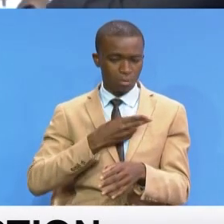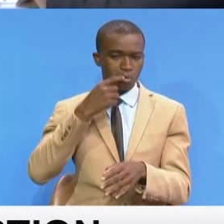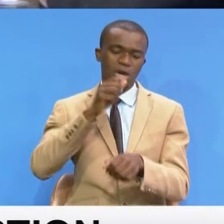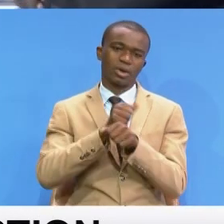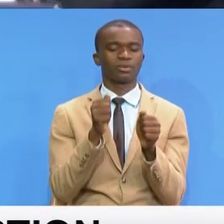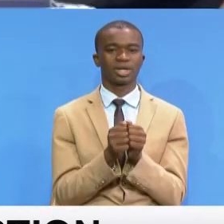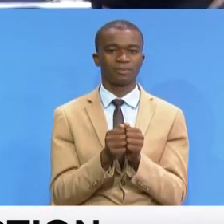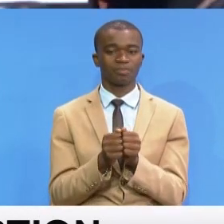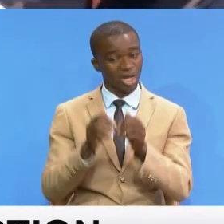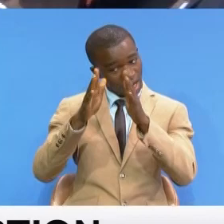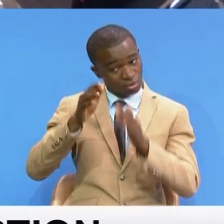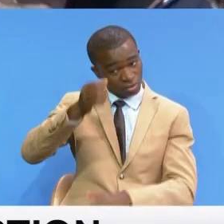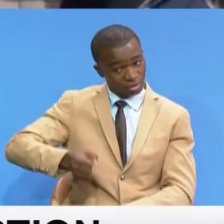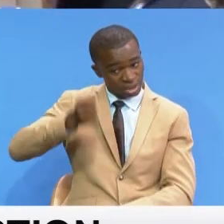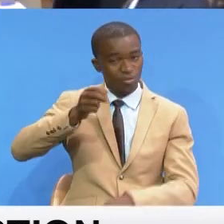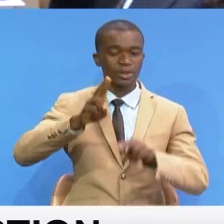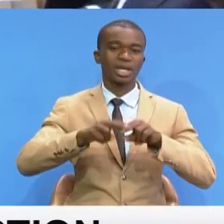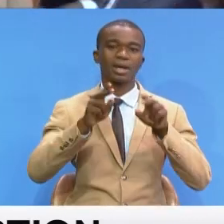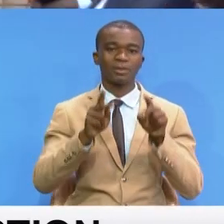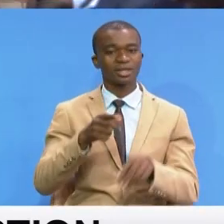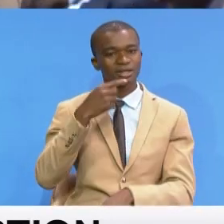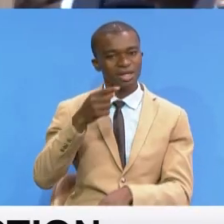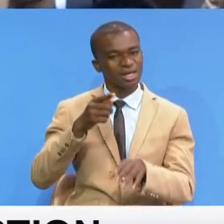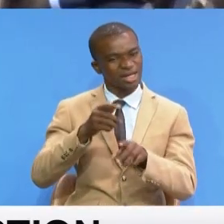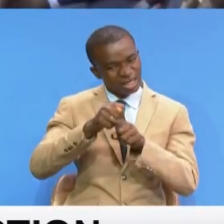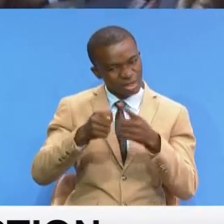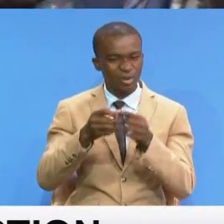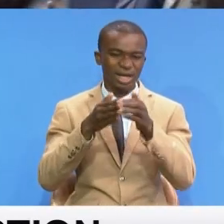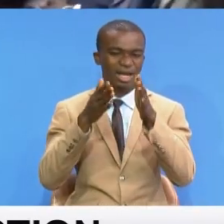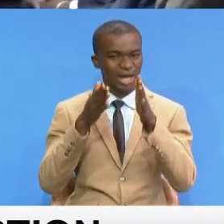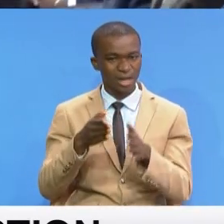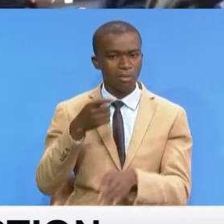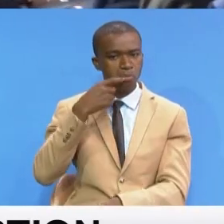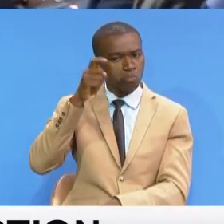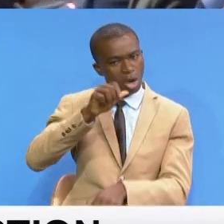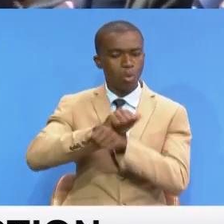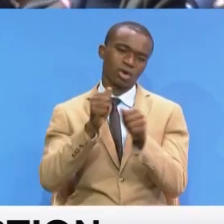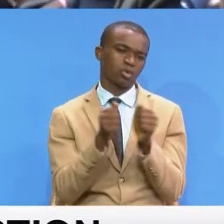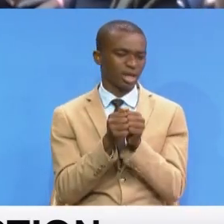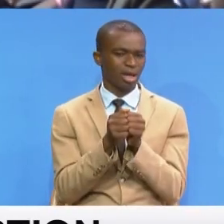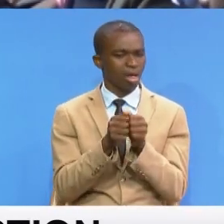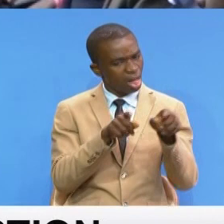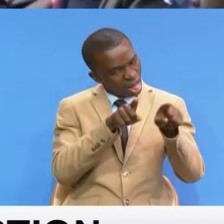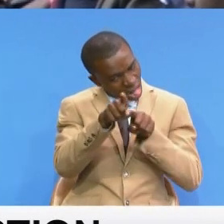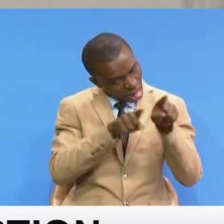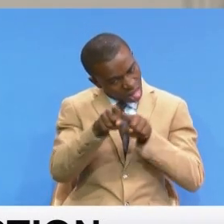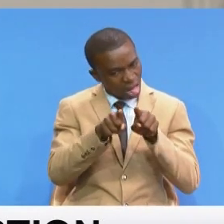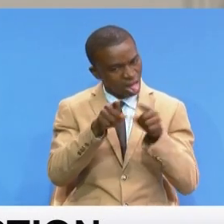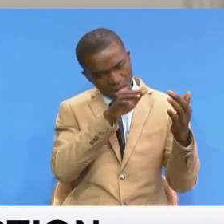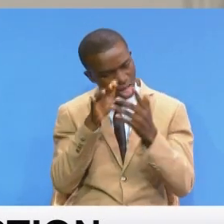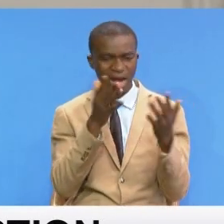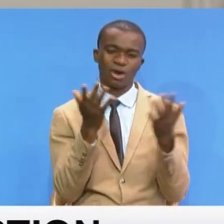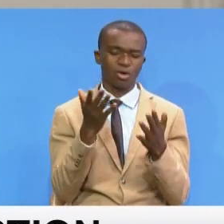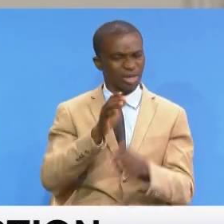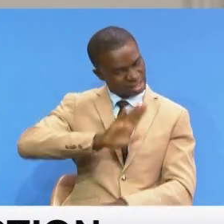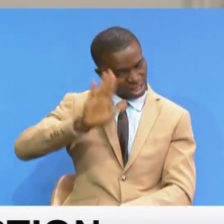of Chiefs Chairperson Chifun Kambo said the traditional leadership and government are not in any competition, but are there to complement each